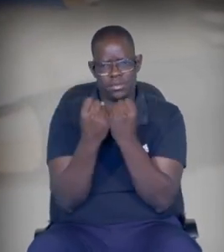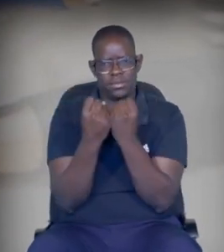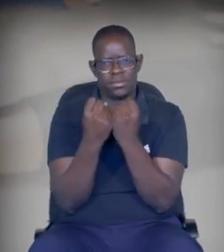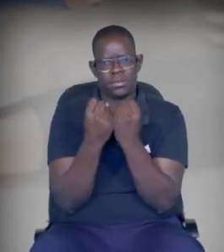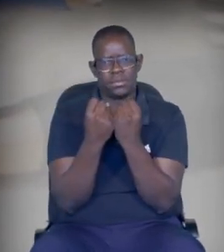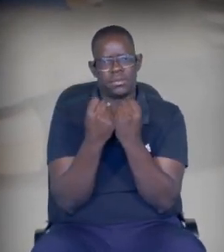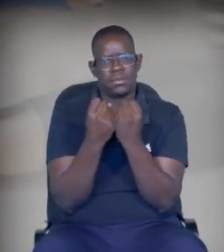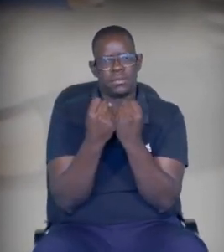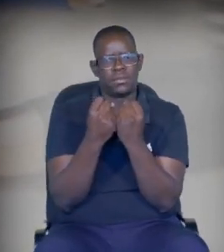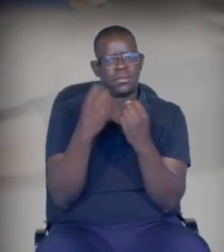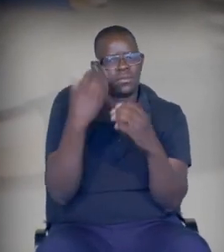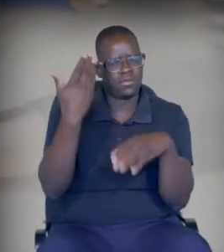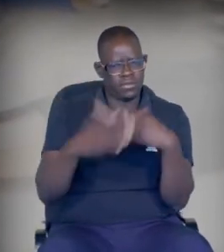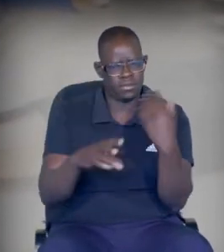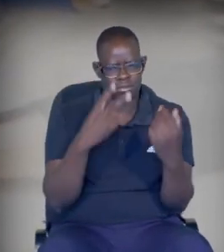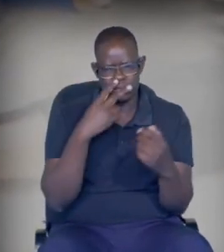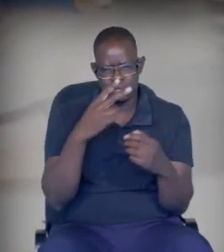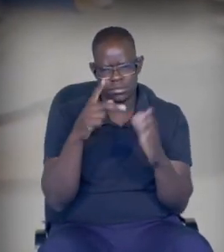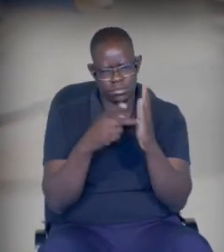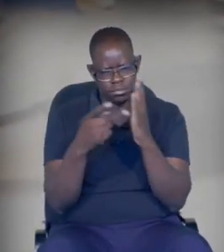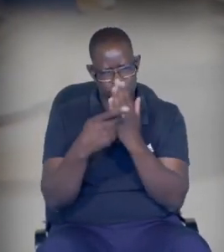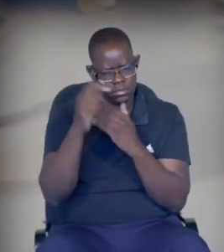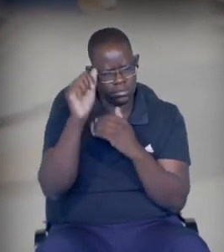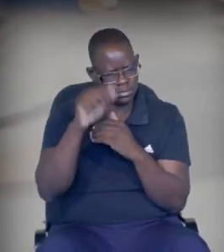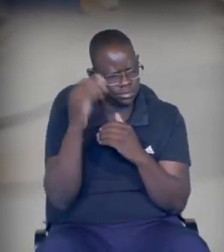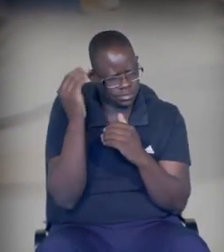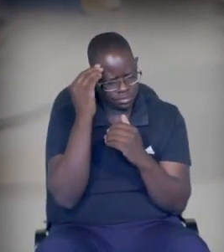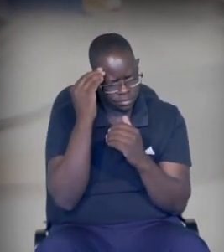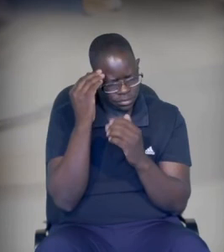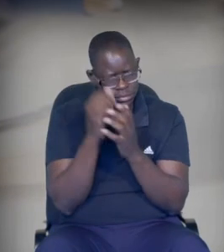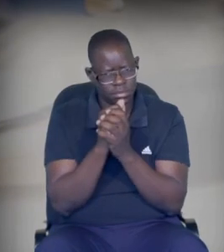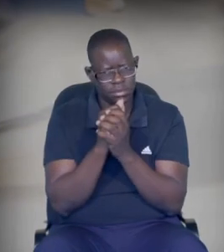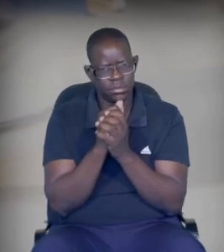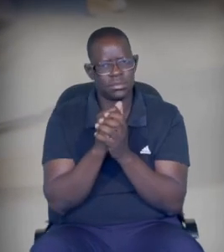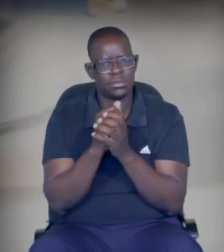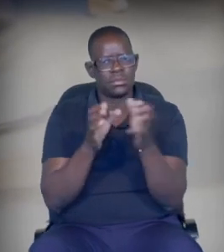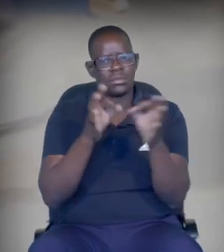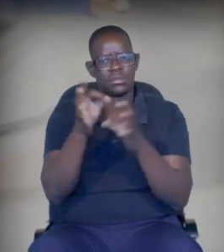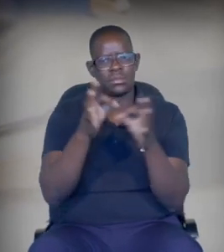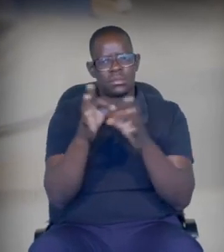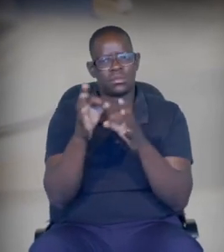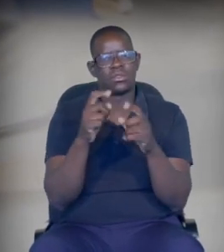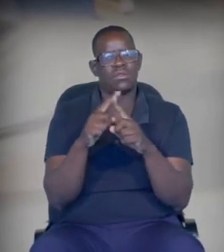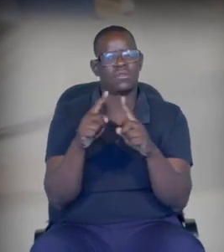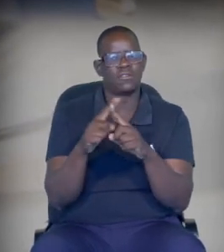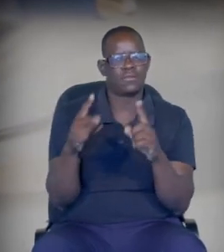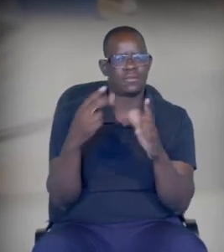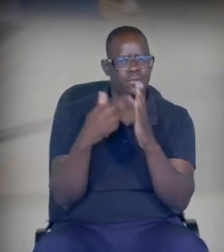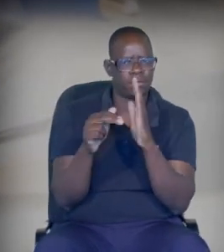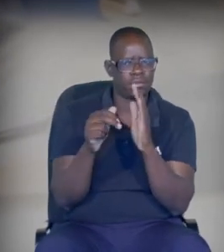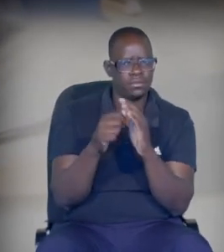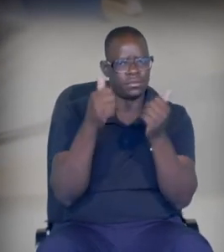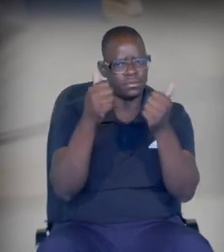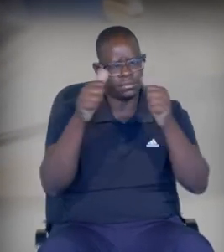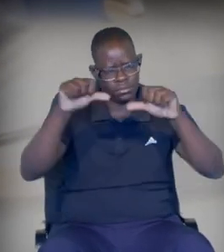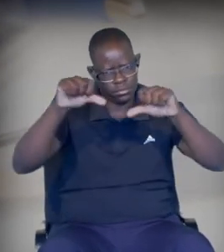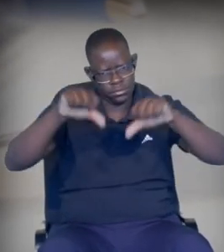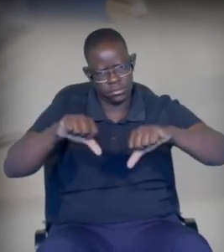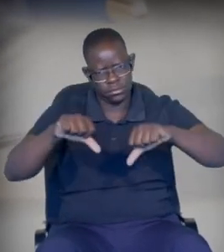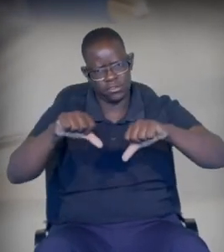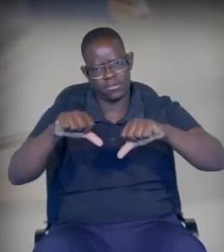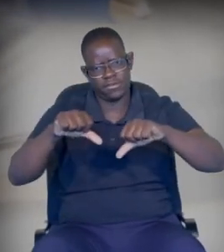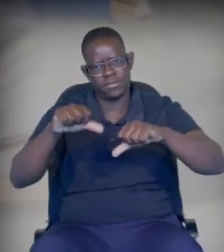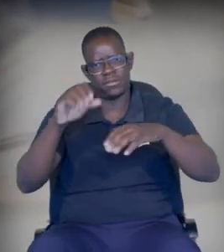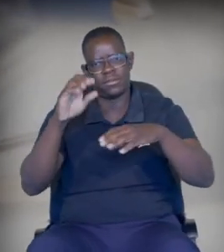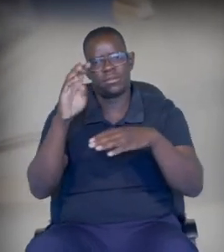organizations. After watching this program, you should be able to describe the main characteristics, advantages and